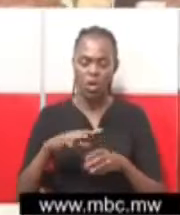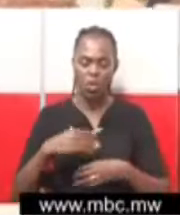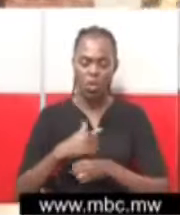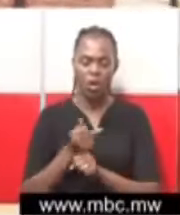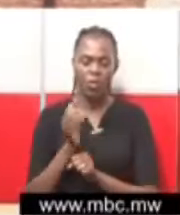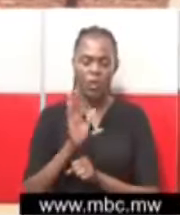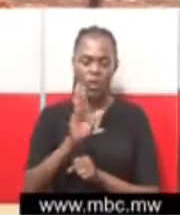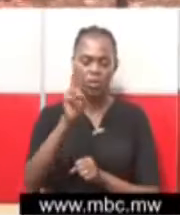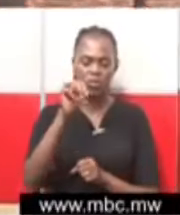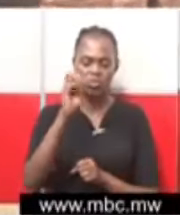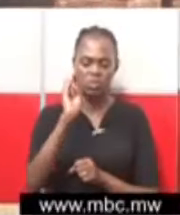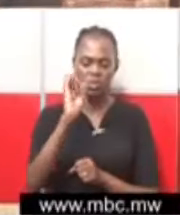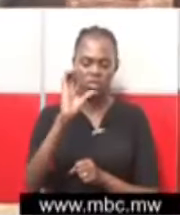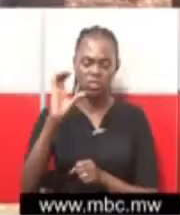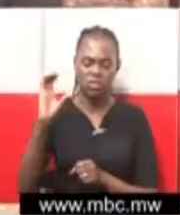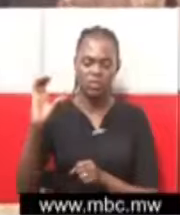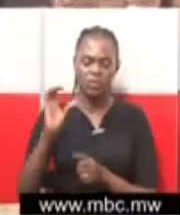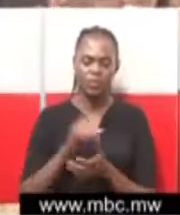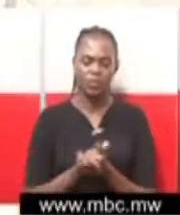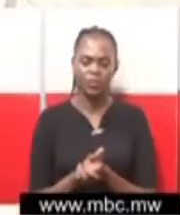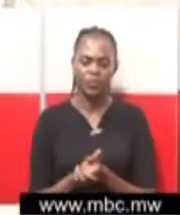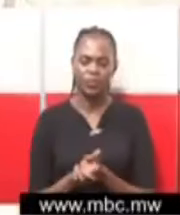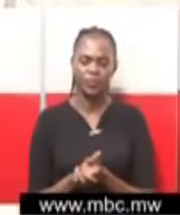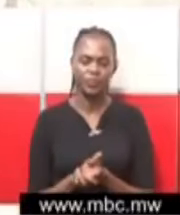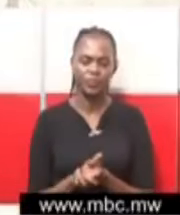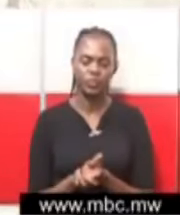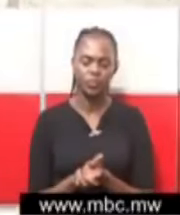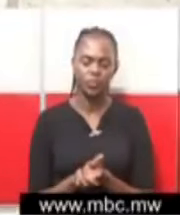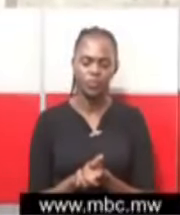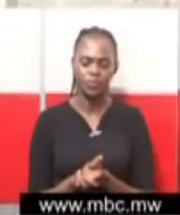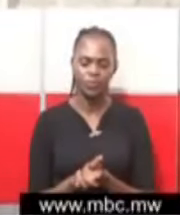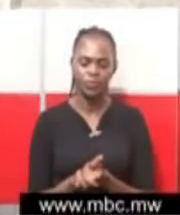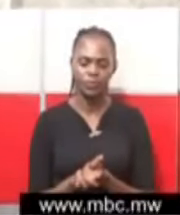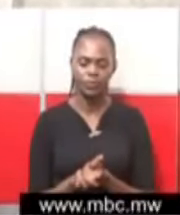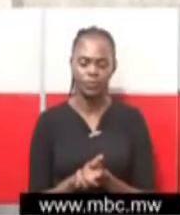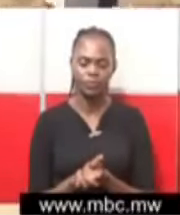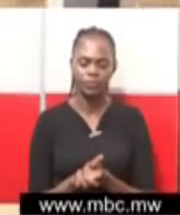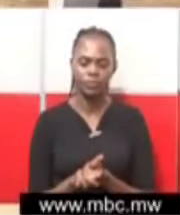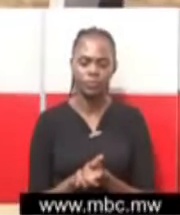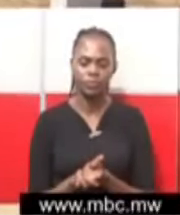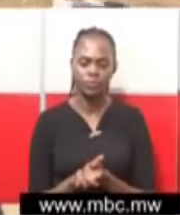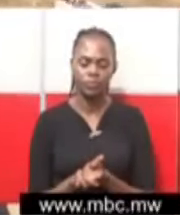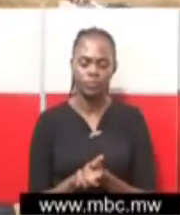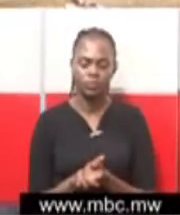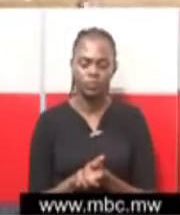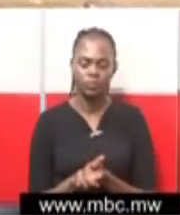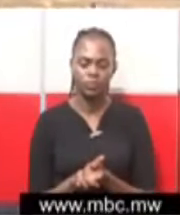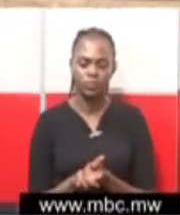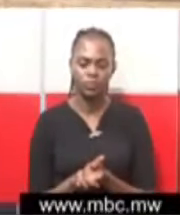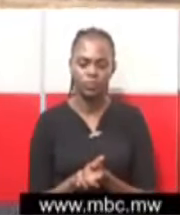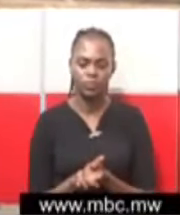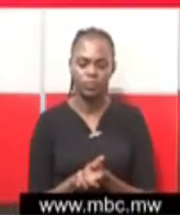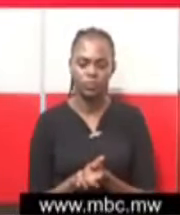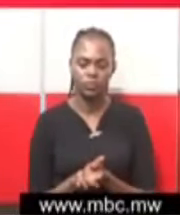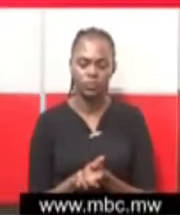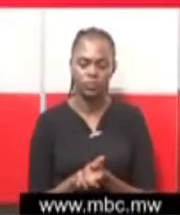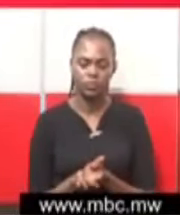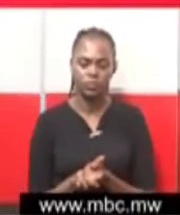by NCIC. Maeso Chikadzula, MBC News, Lilongwe.